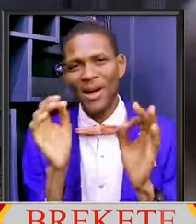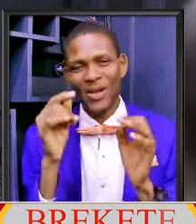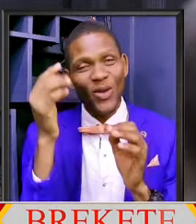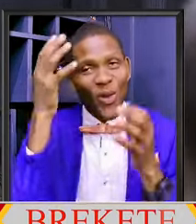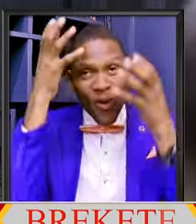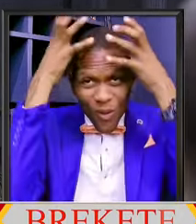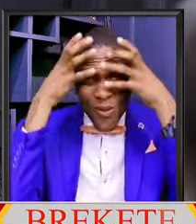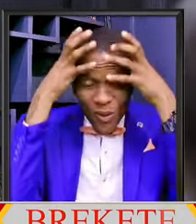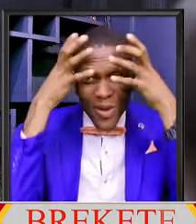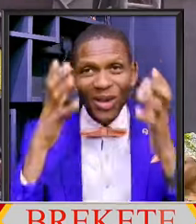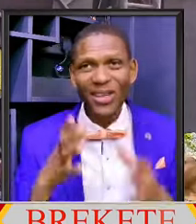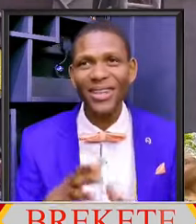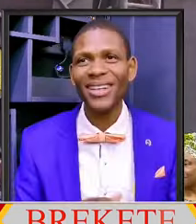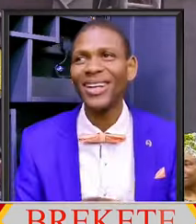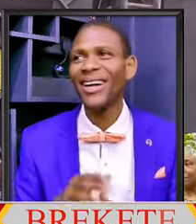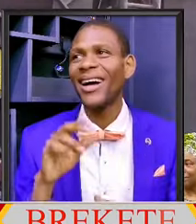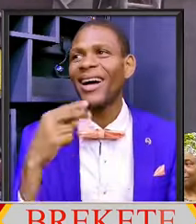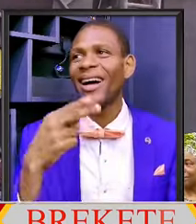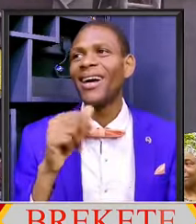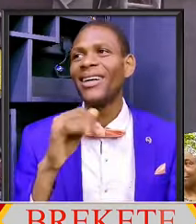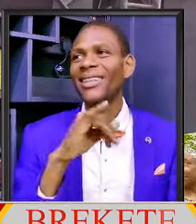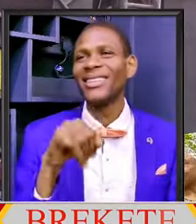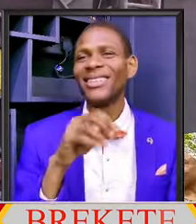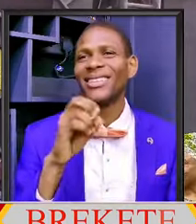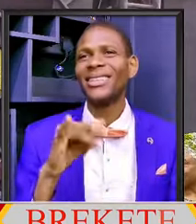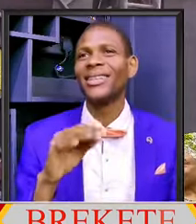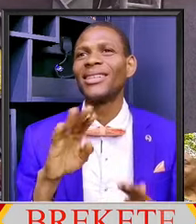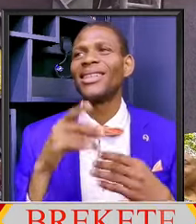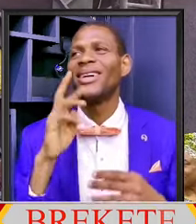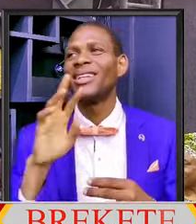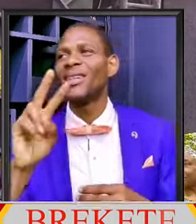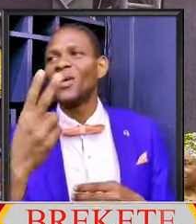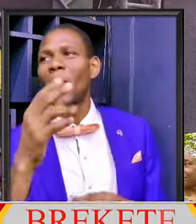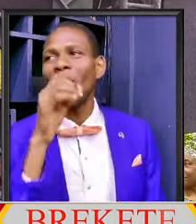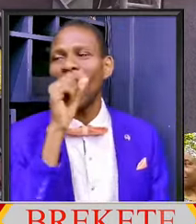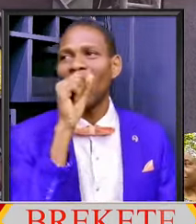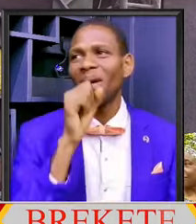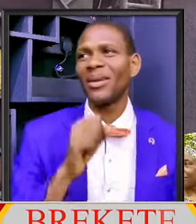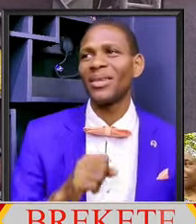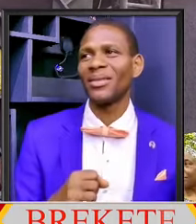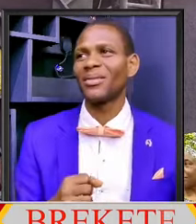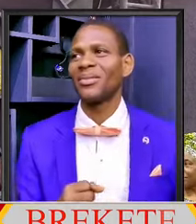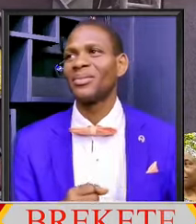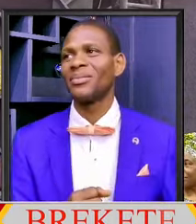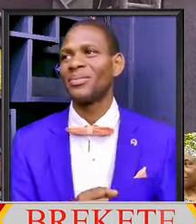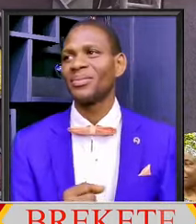Imagine the cap. Oh. Hajia is here. Hajia. Give her the second microphone. Is it?